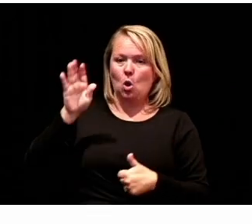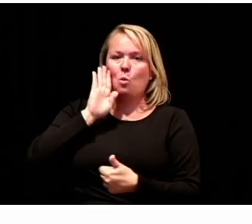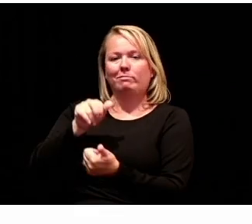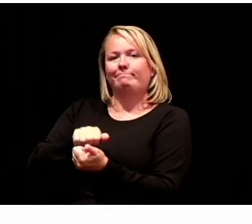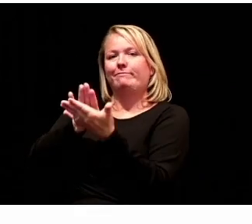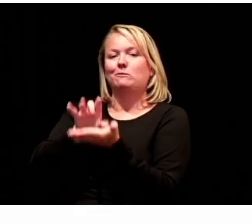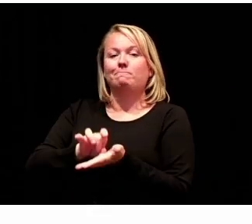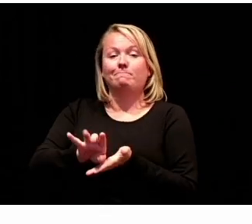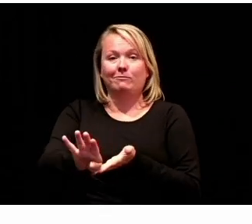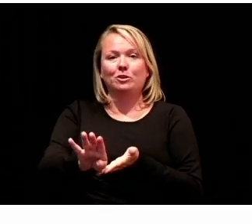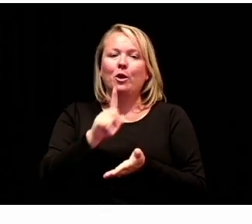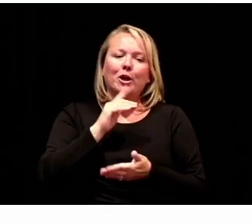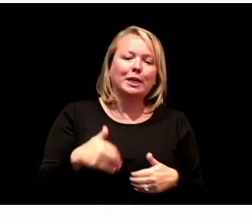26.7%.